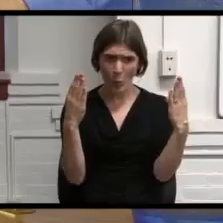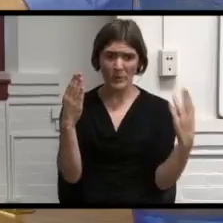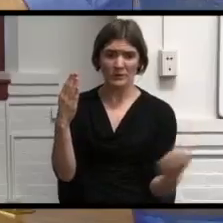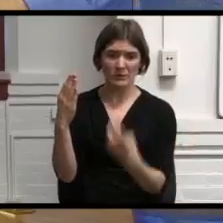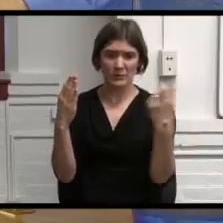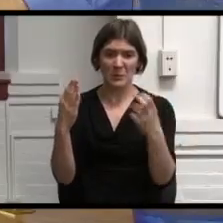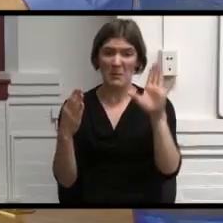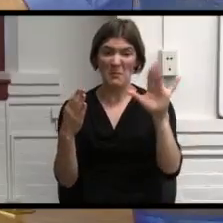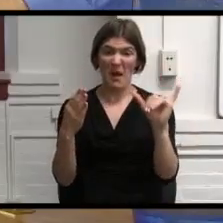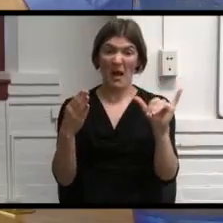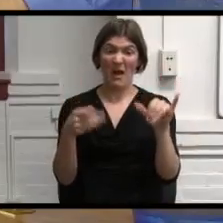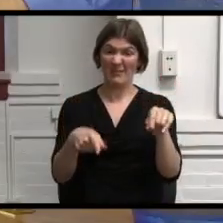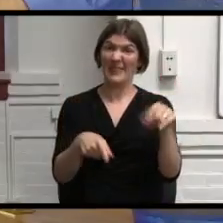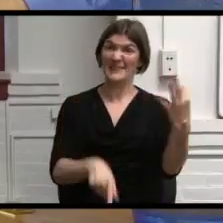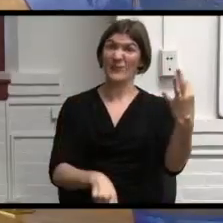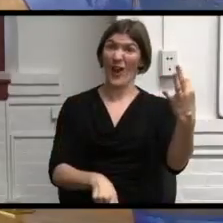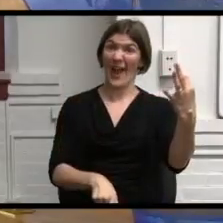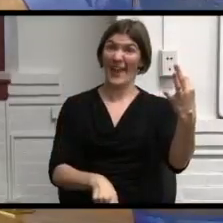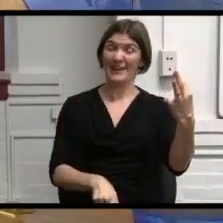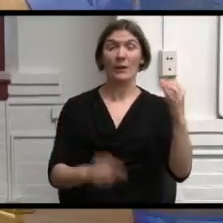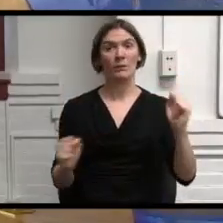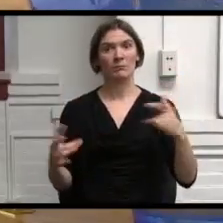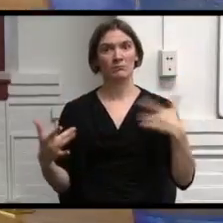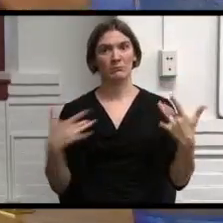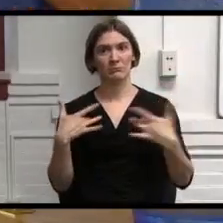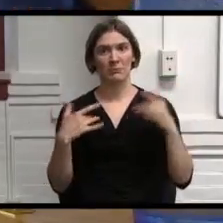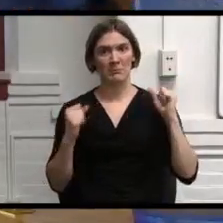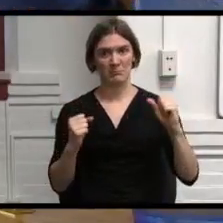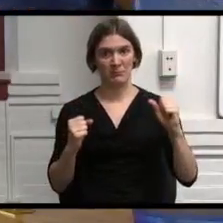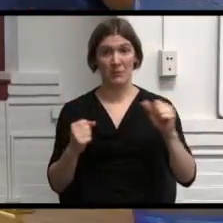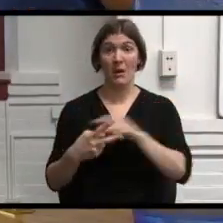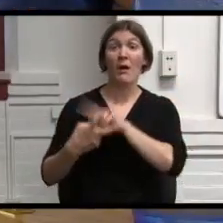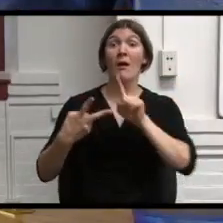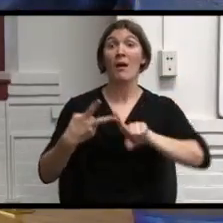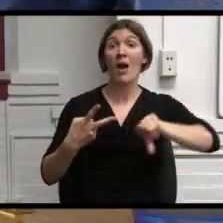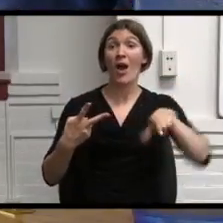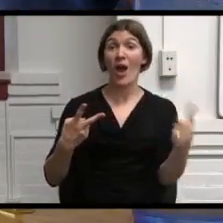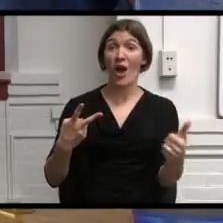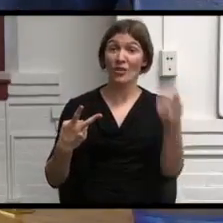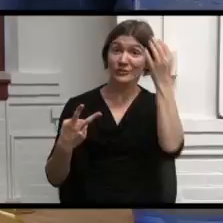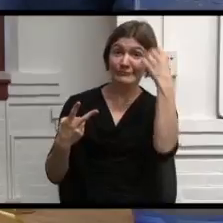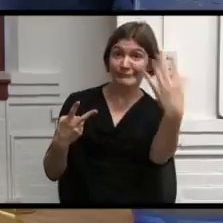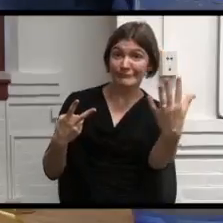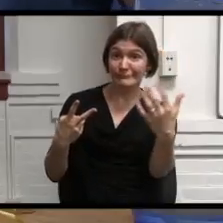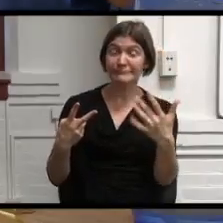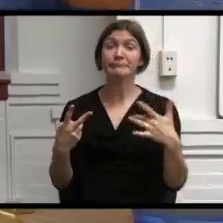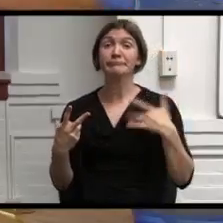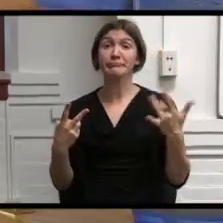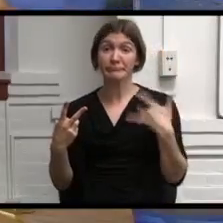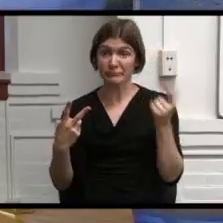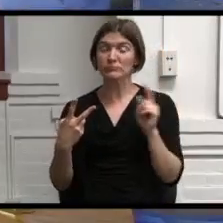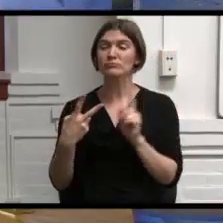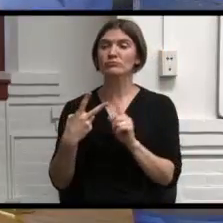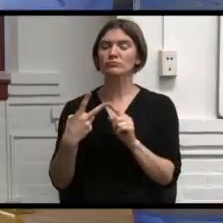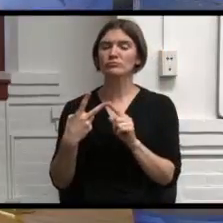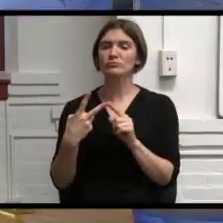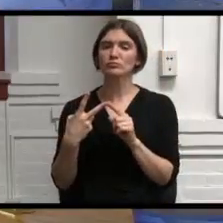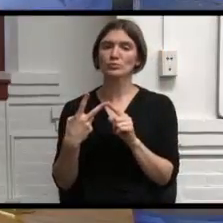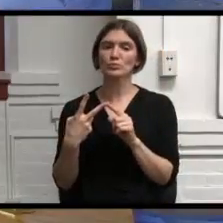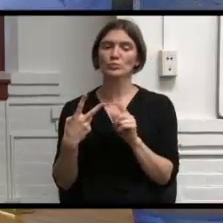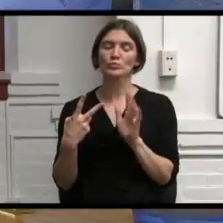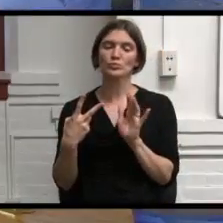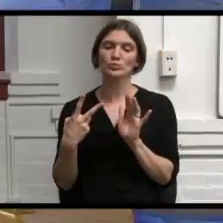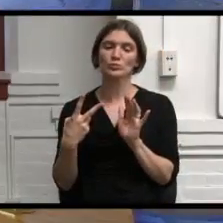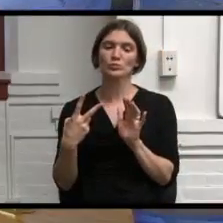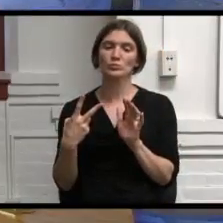use by the end of this week, so we're pretty excited about that. And then the second thing is I'd like to update the board a little bit on